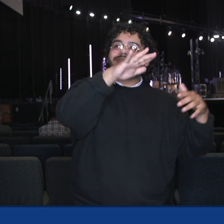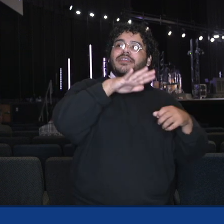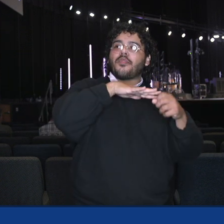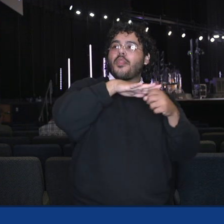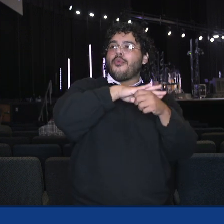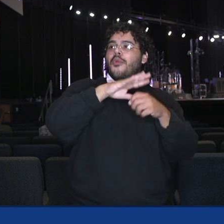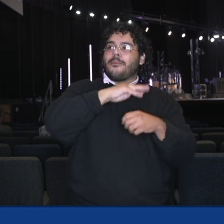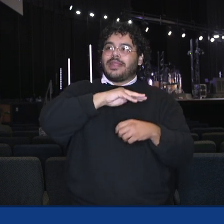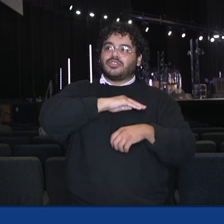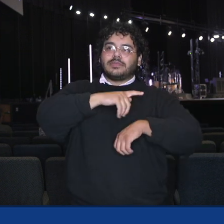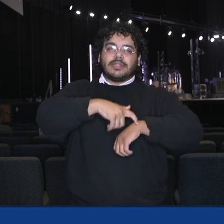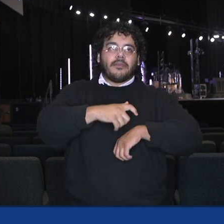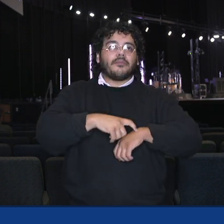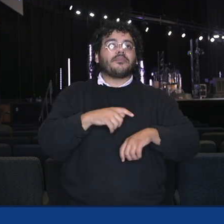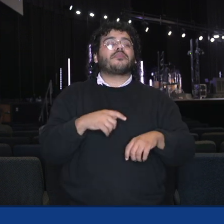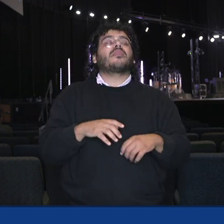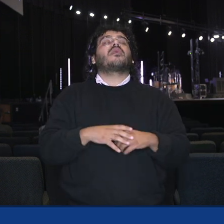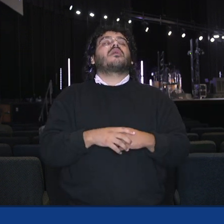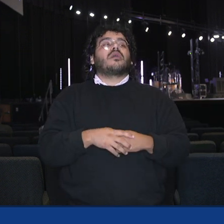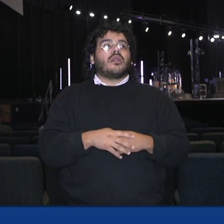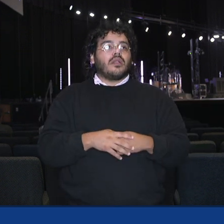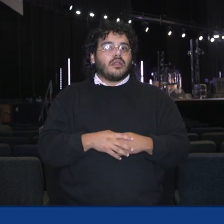a moment?